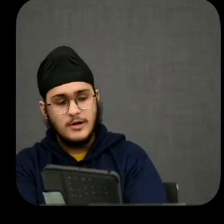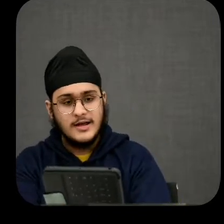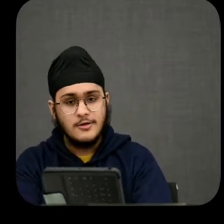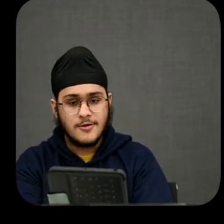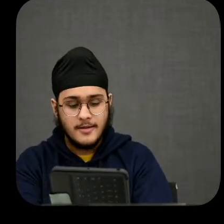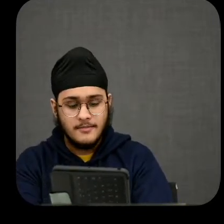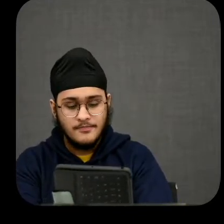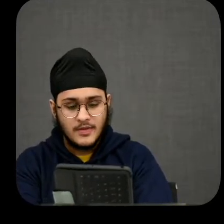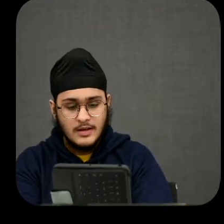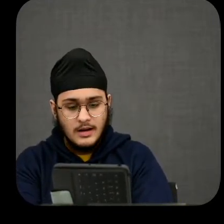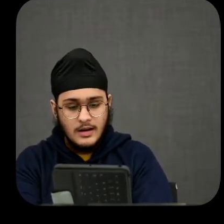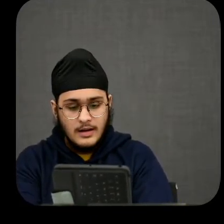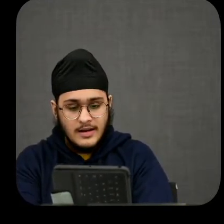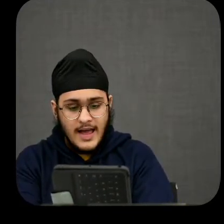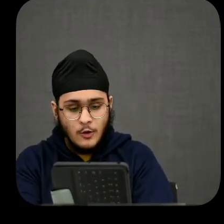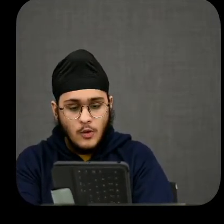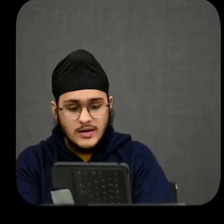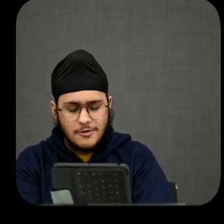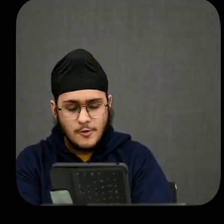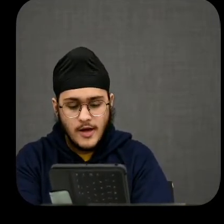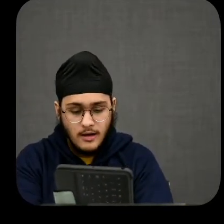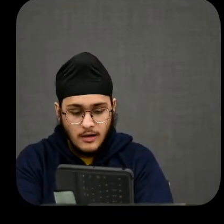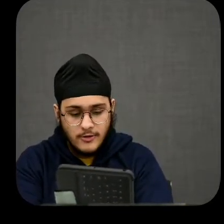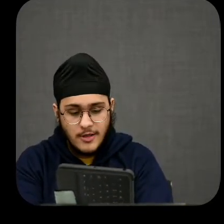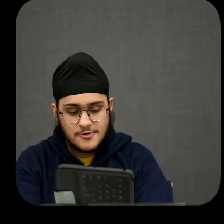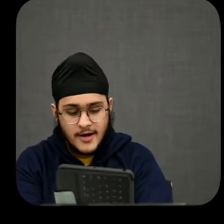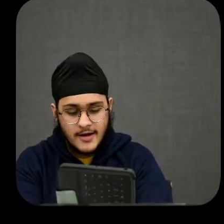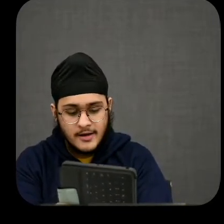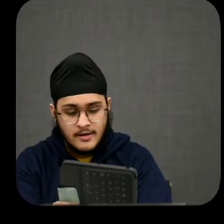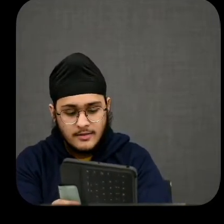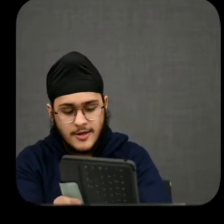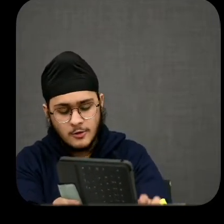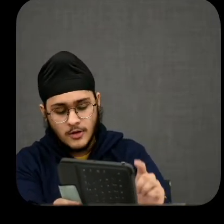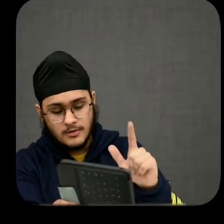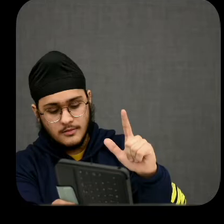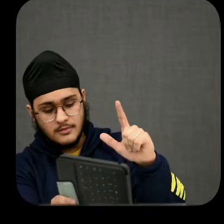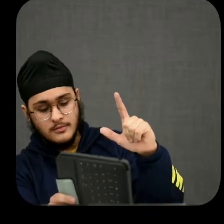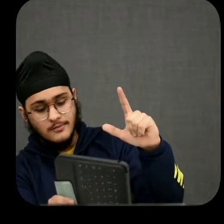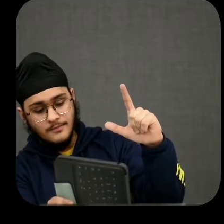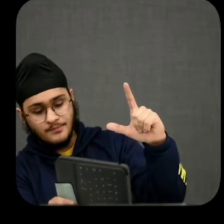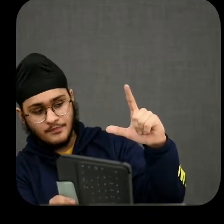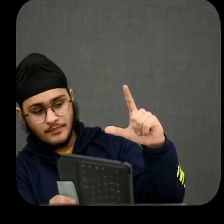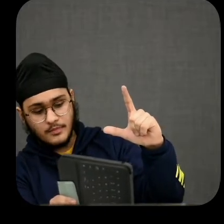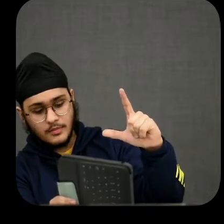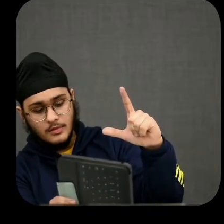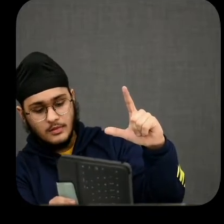Not so lucky this time. Hello World has two L's, so let's try the second one.